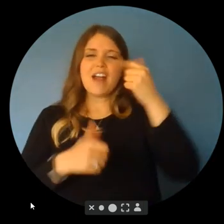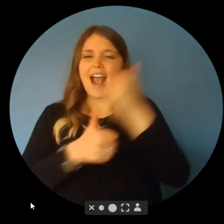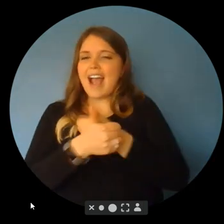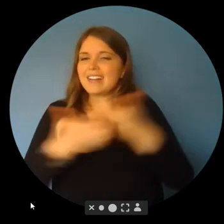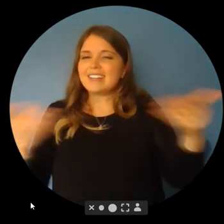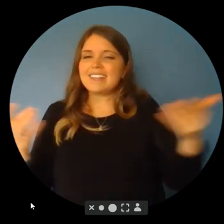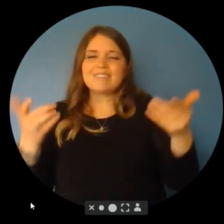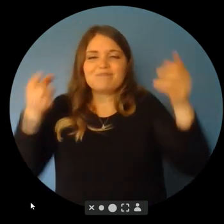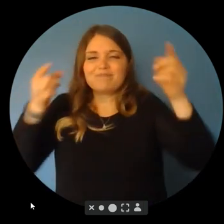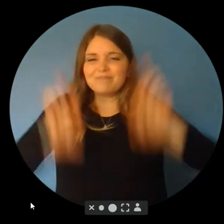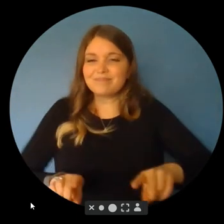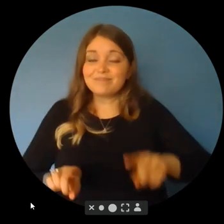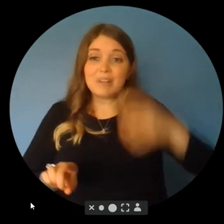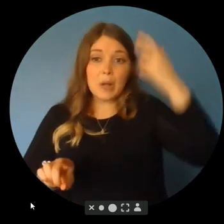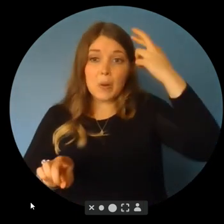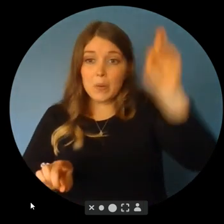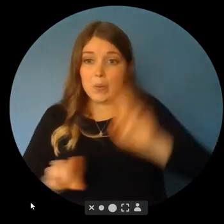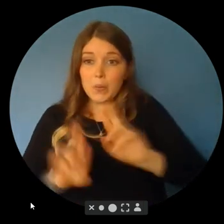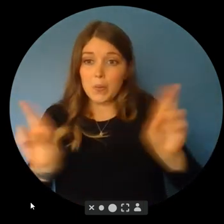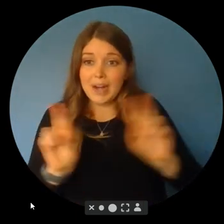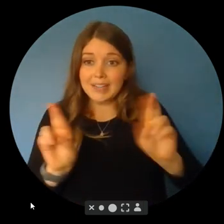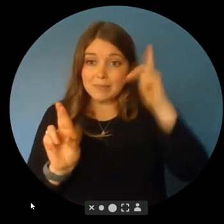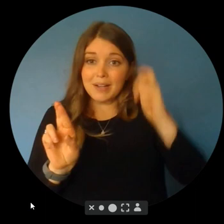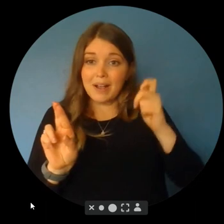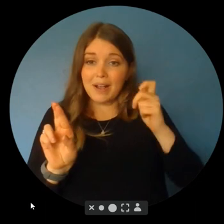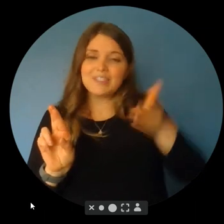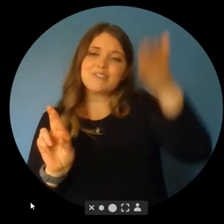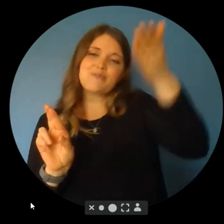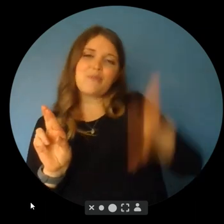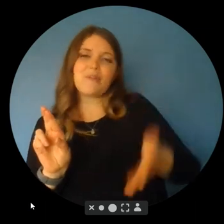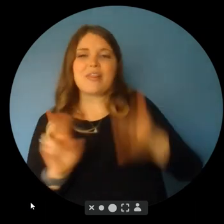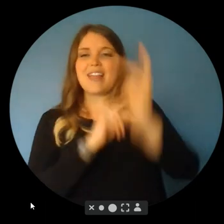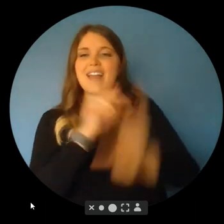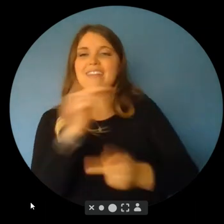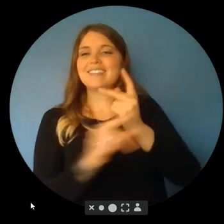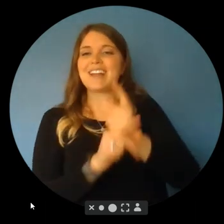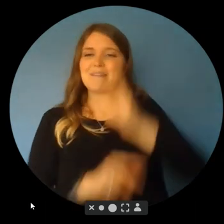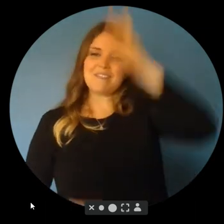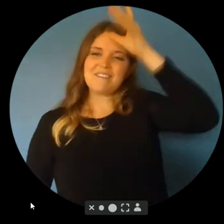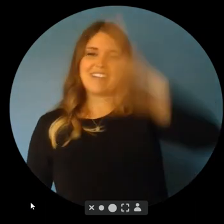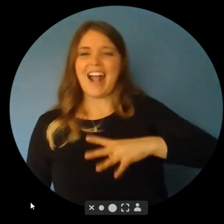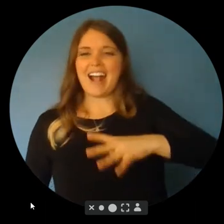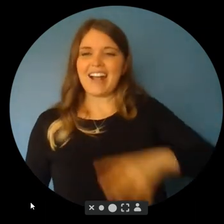ready because you're that kind of guy.